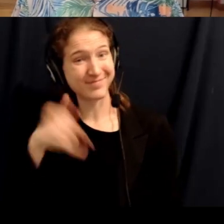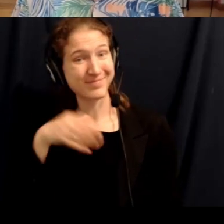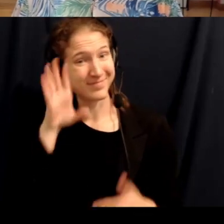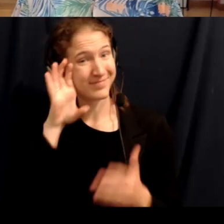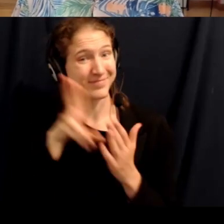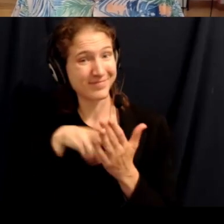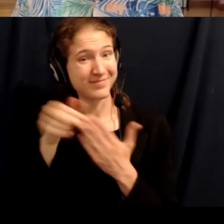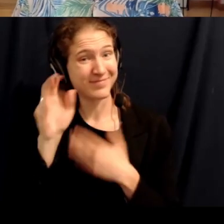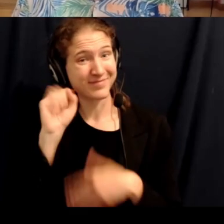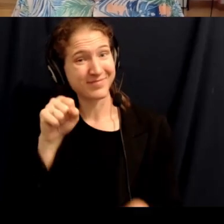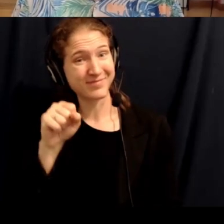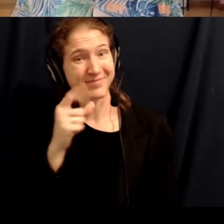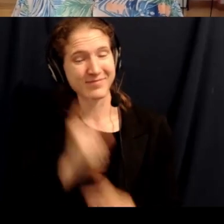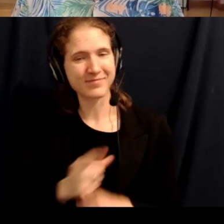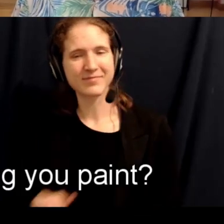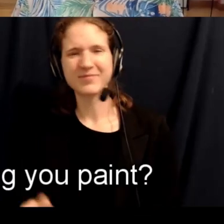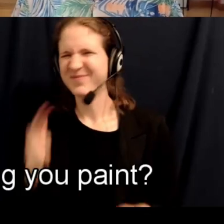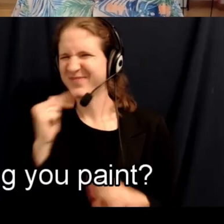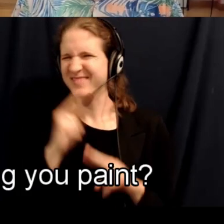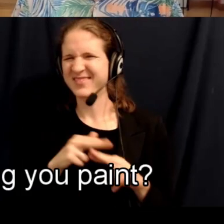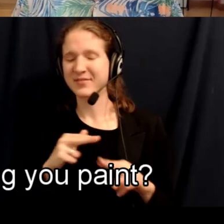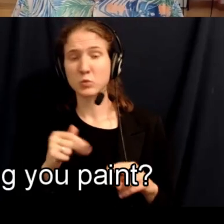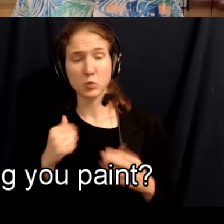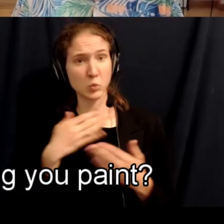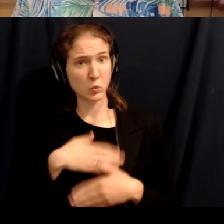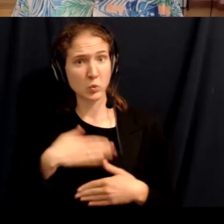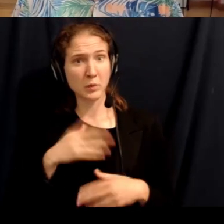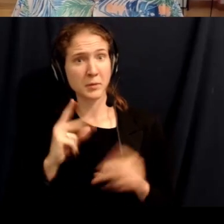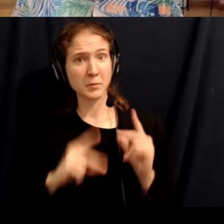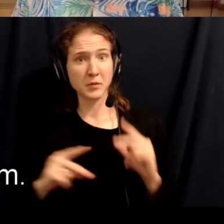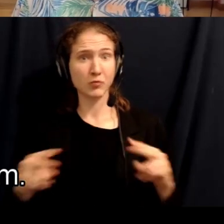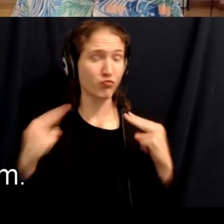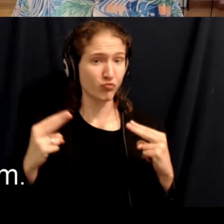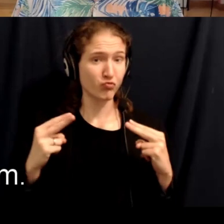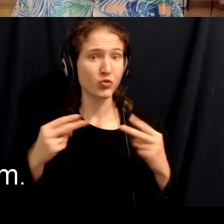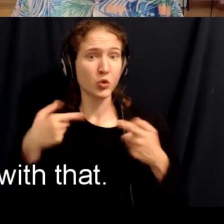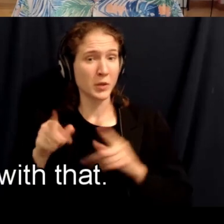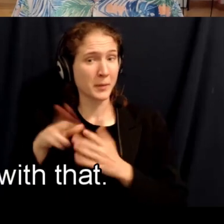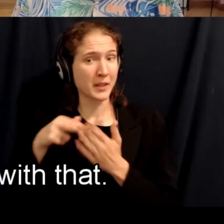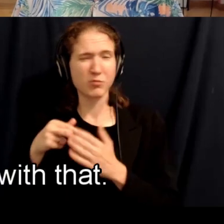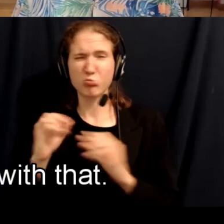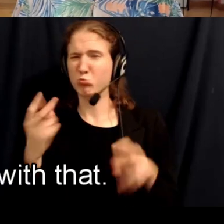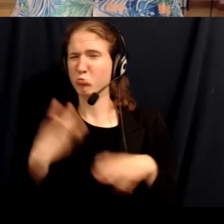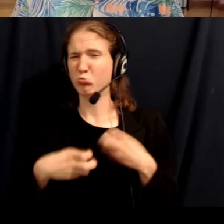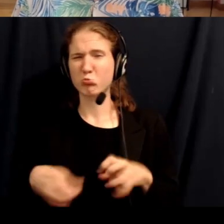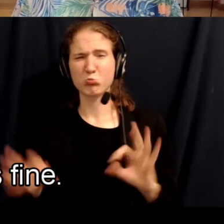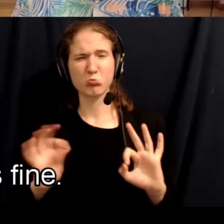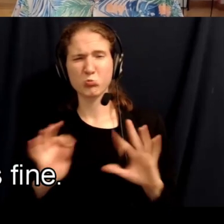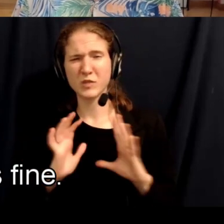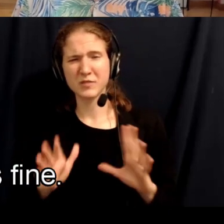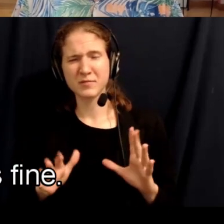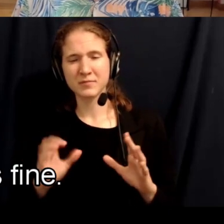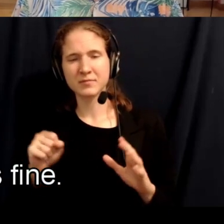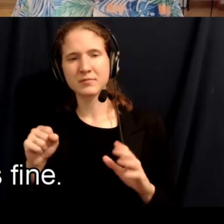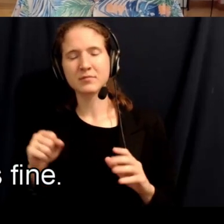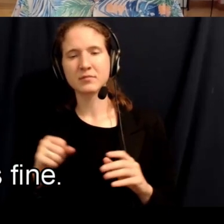Oh, that's fun. Do you like people watching you paint? I have no problem. I don't have a problem with that. Yeah,